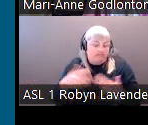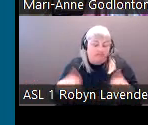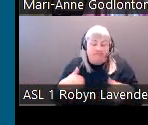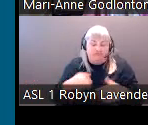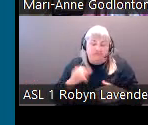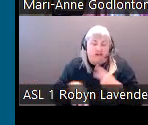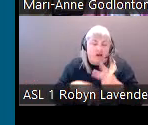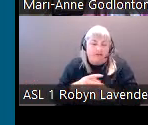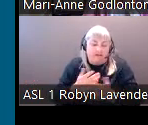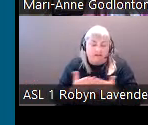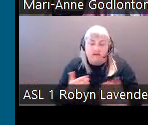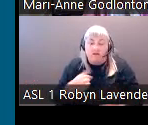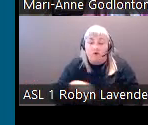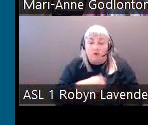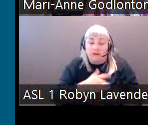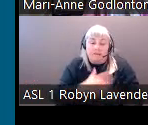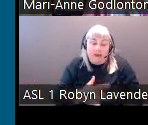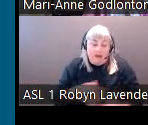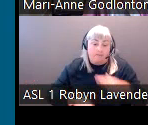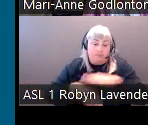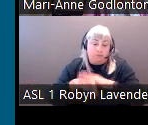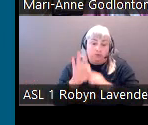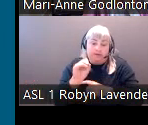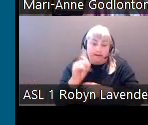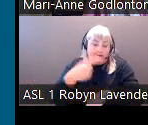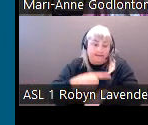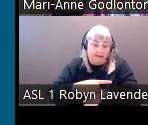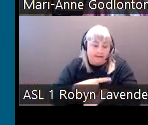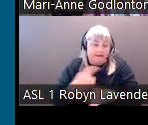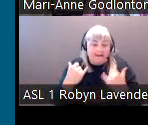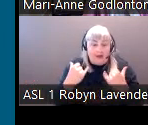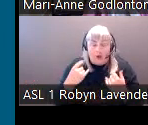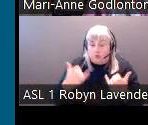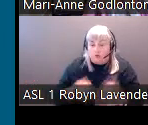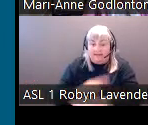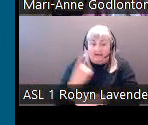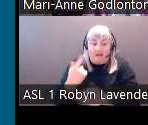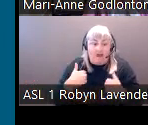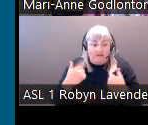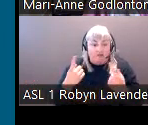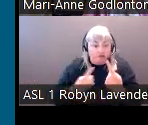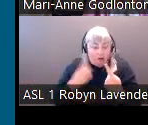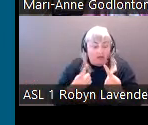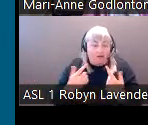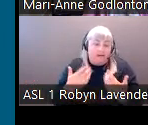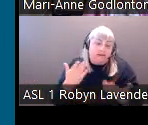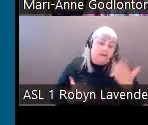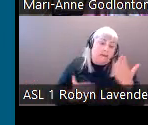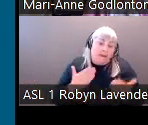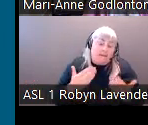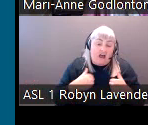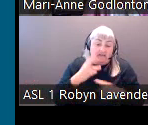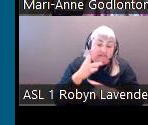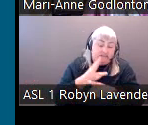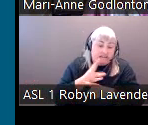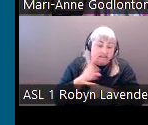90-day shelter. But with the new struggles nowadays, we're looking at sometimes 6, 7, 8 months of